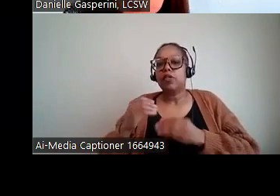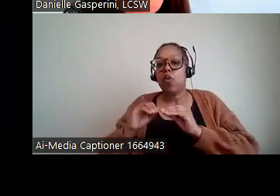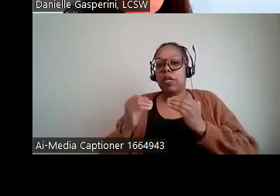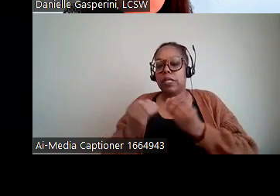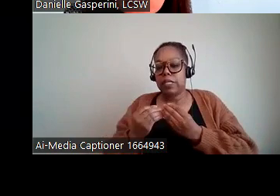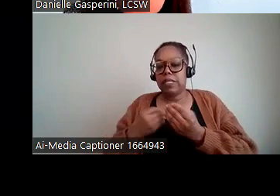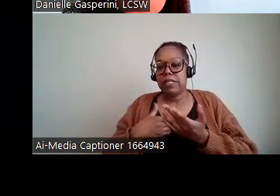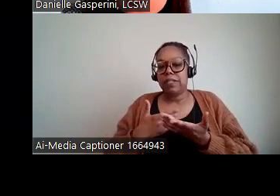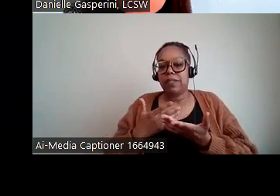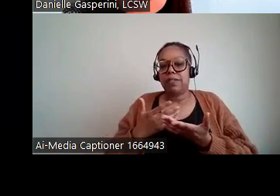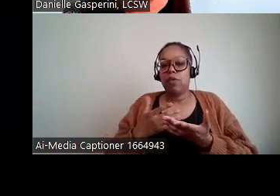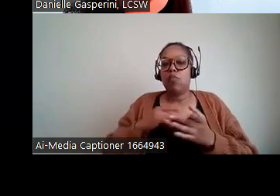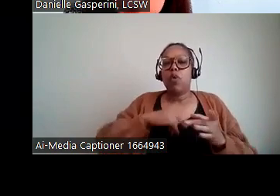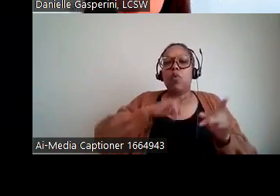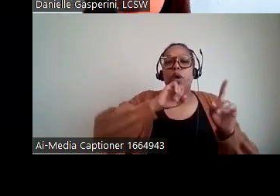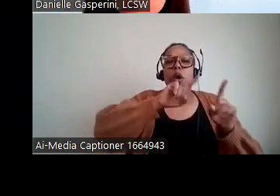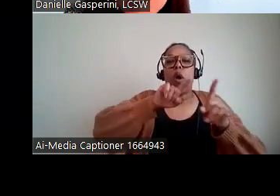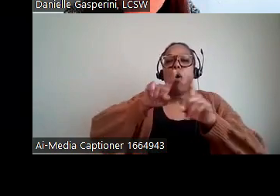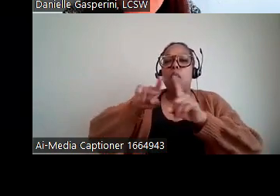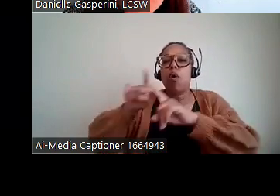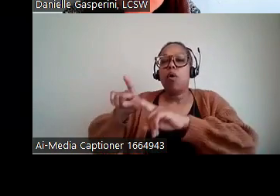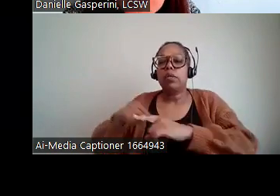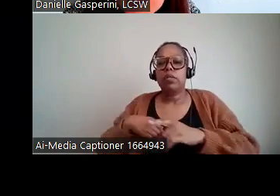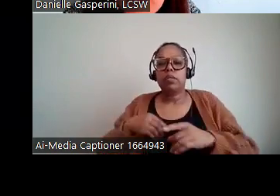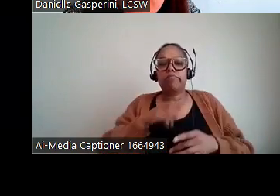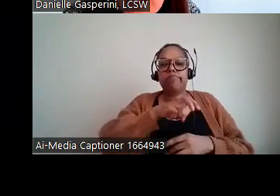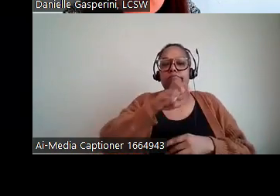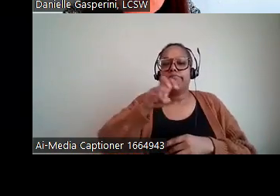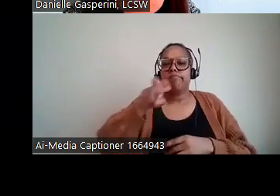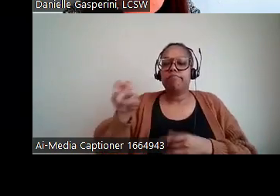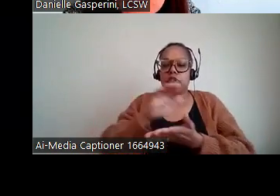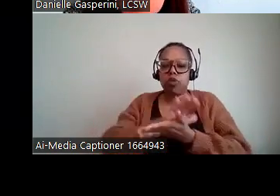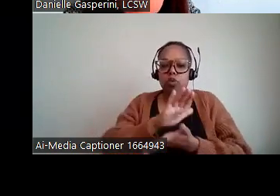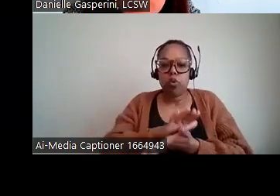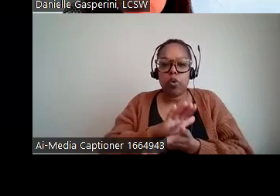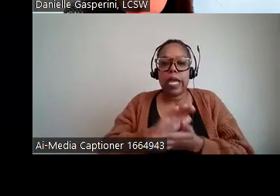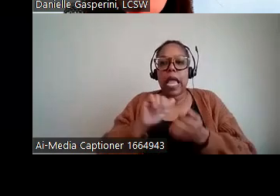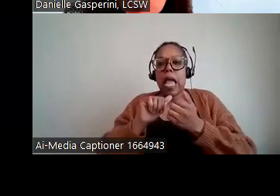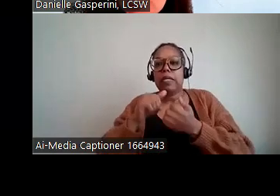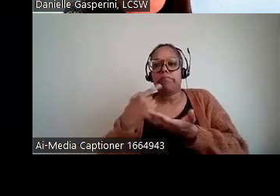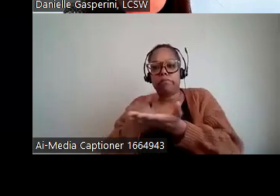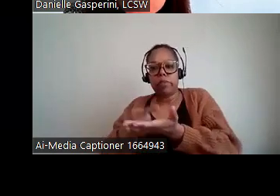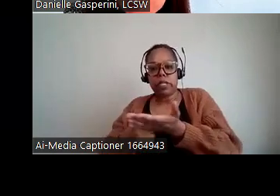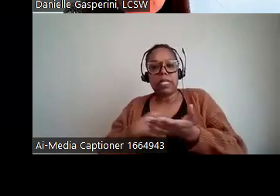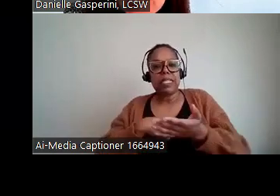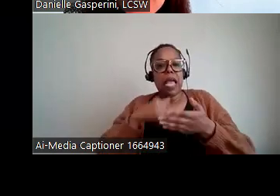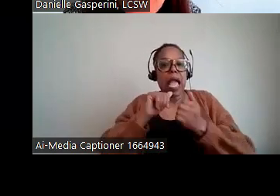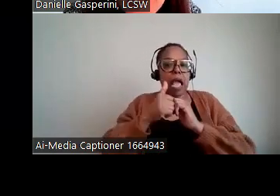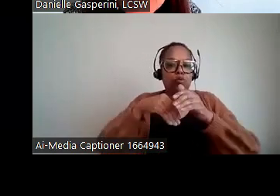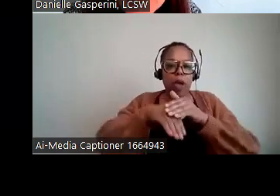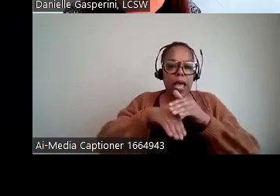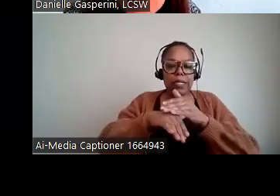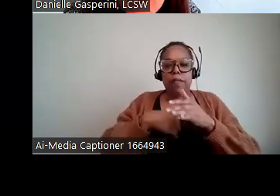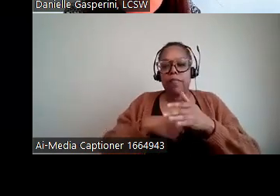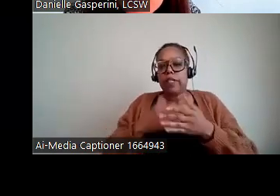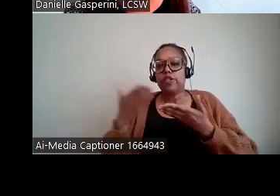county, where we will go to schools and we will talk about how to access services and what each line of service looks like,